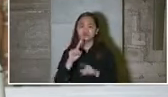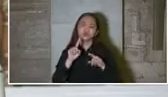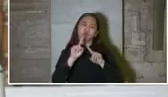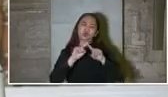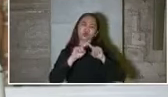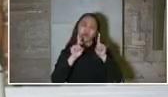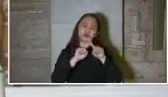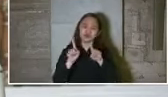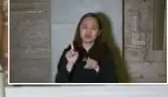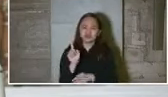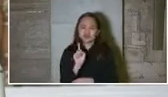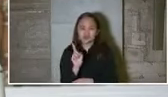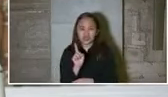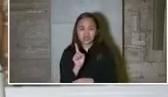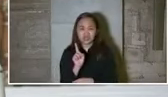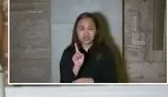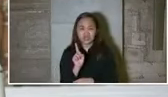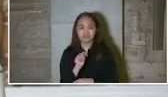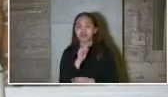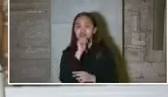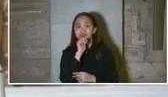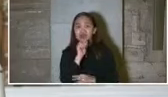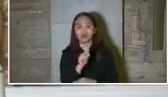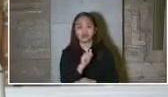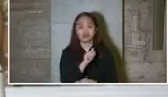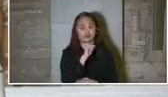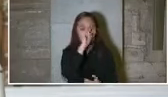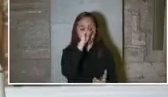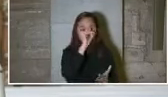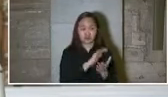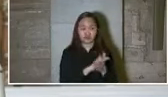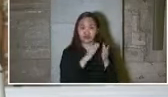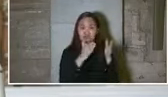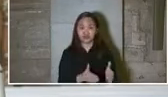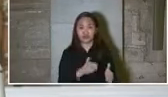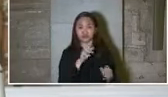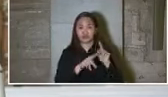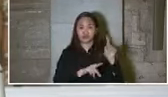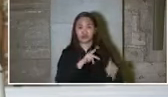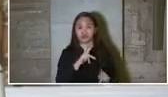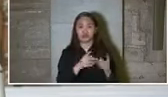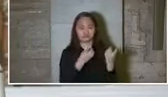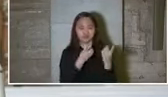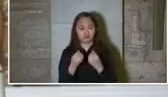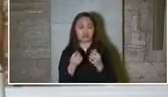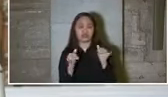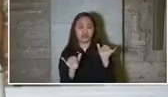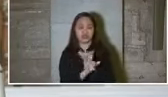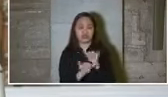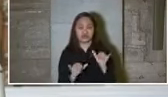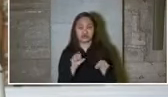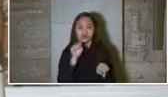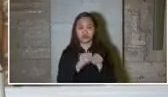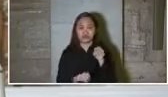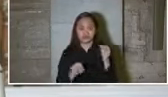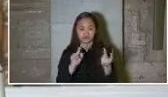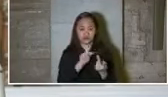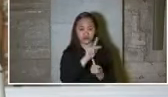unusual about that? Do not the pagans do the same? So be